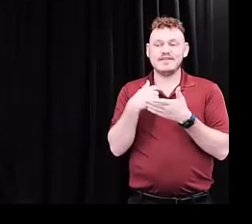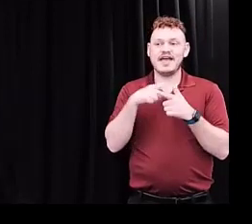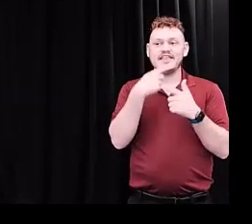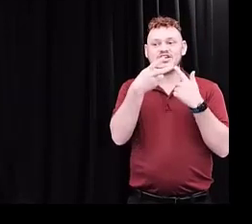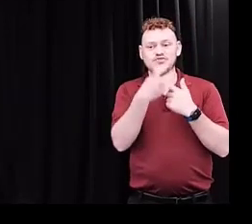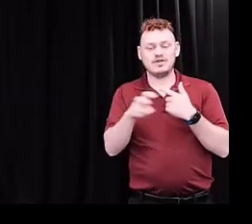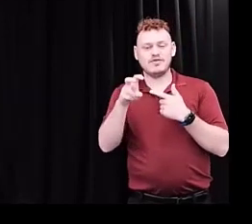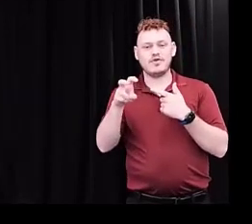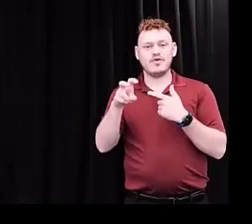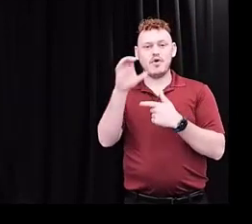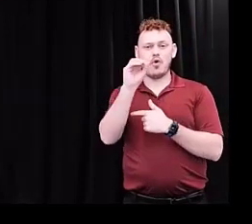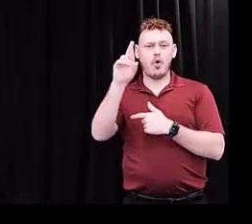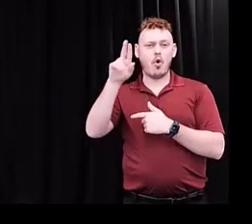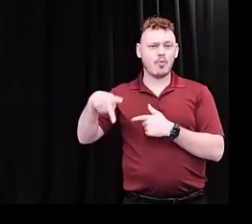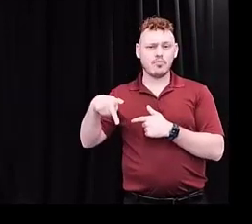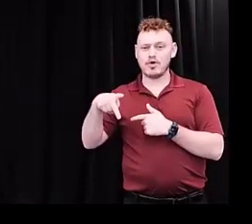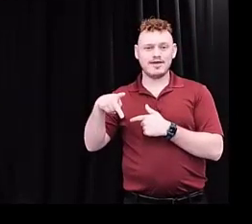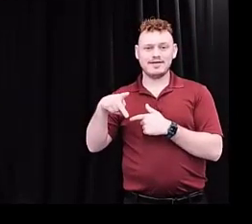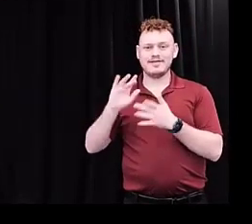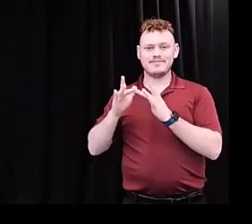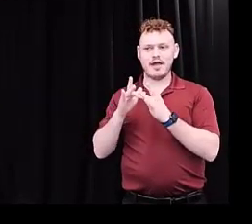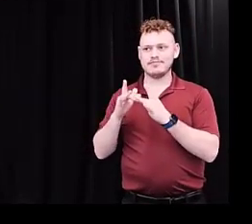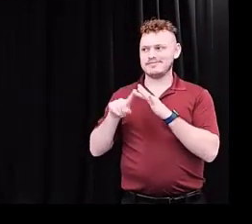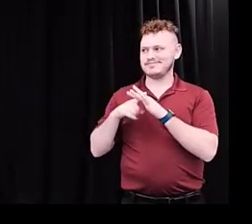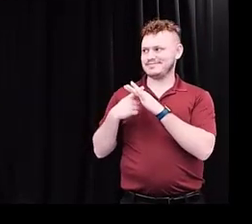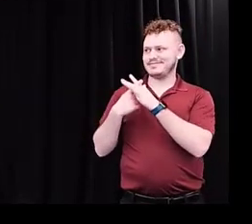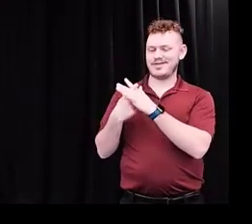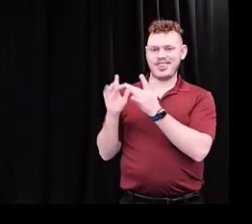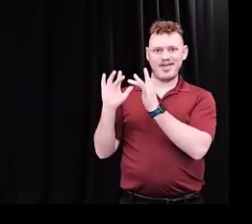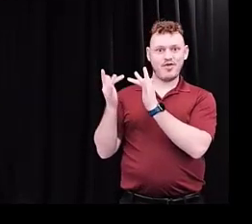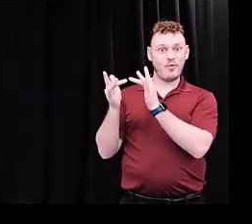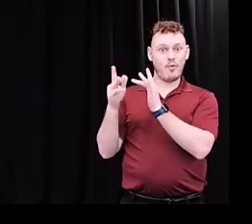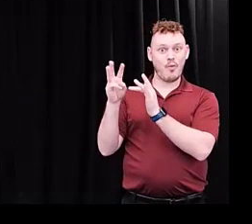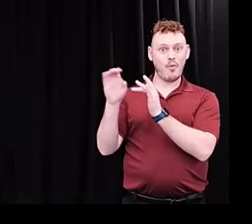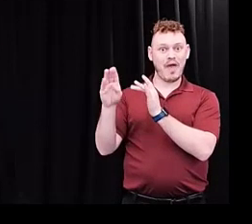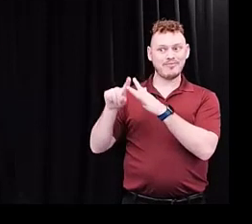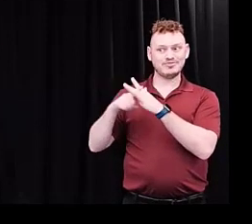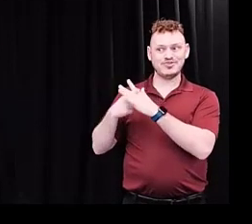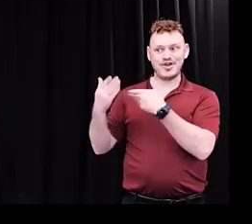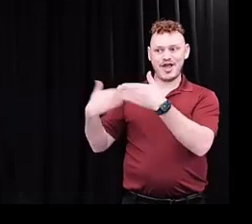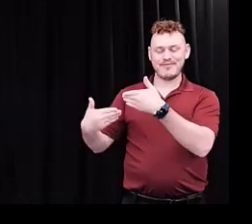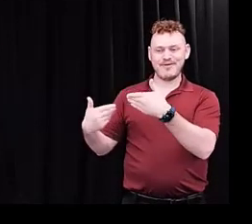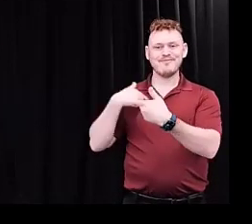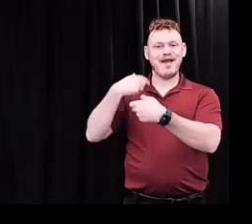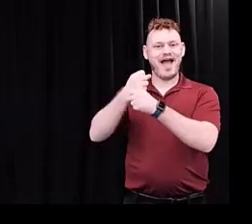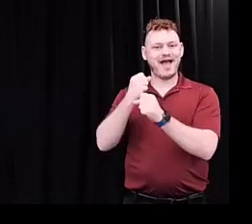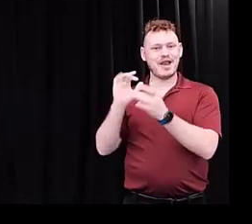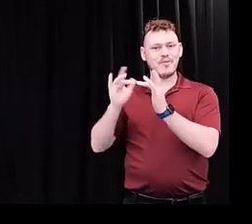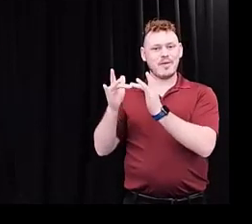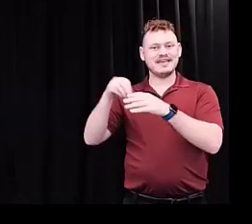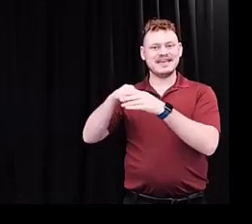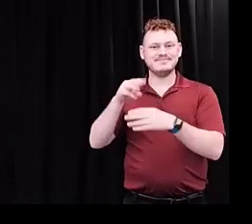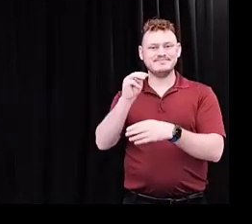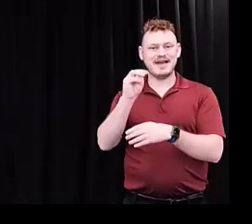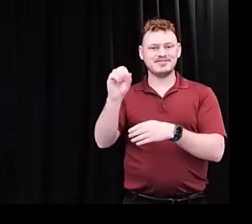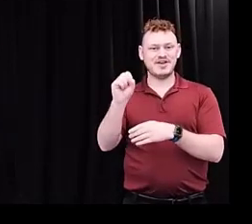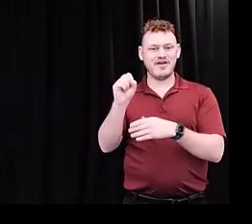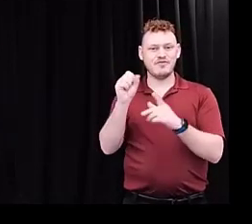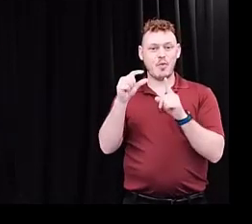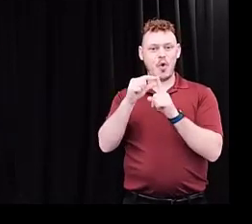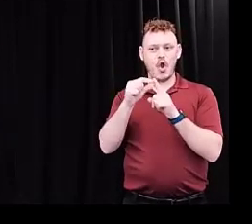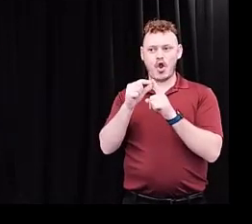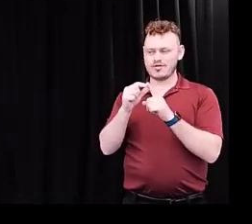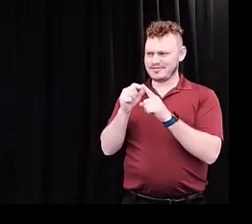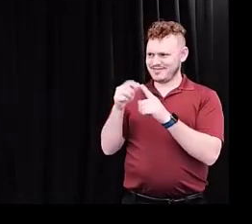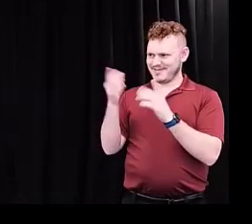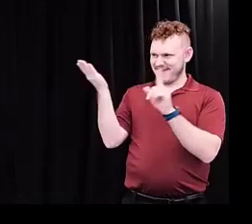corporate environment where this thing called the web was starting to come along. Made a website in Microsoft Word and tried to convince my general